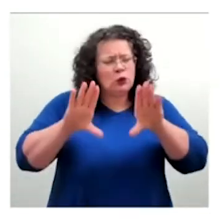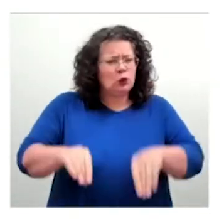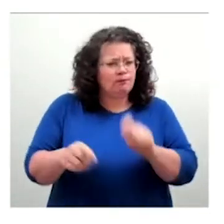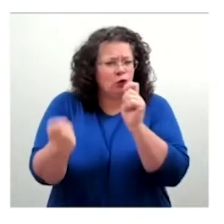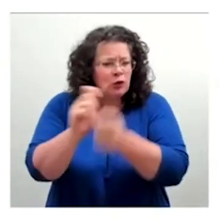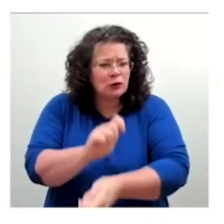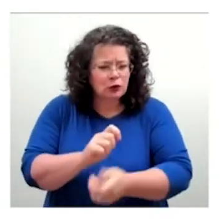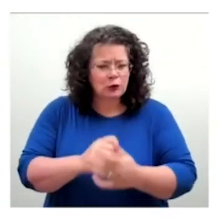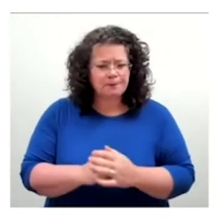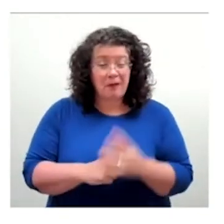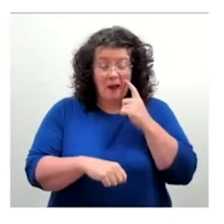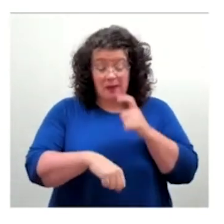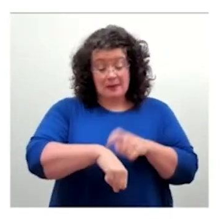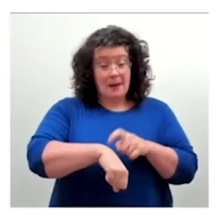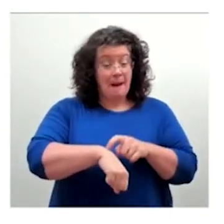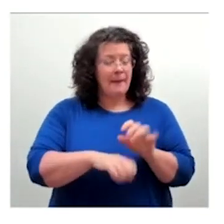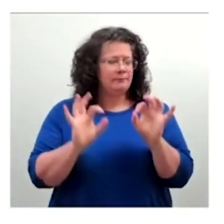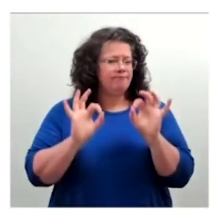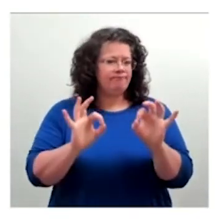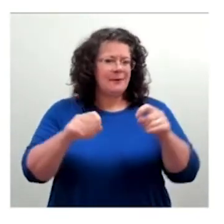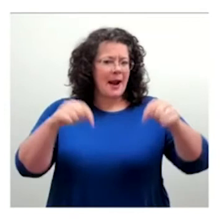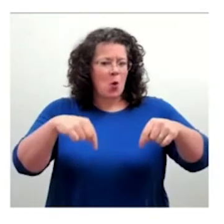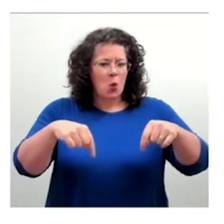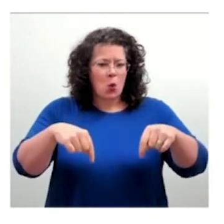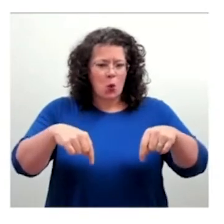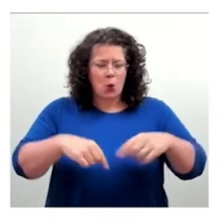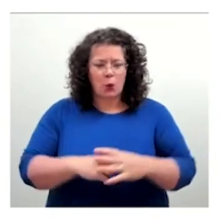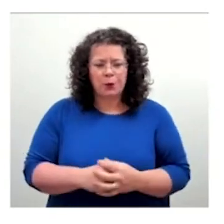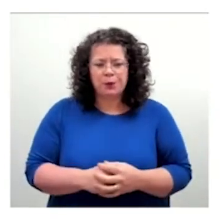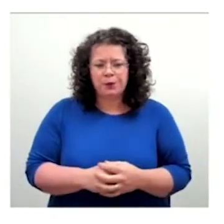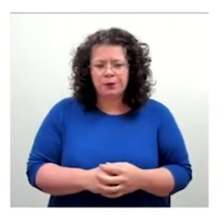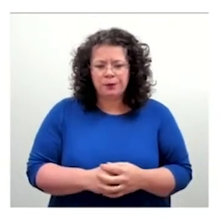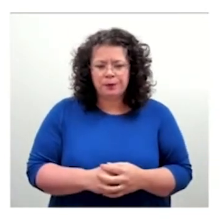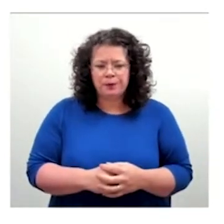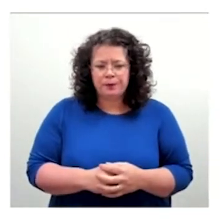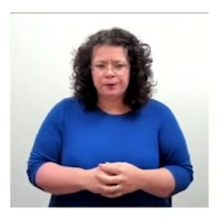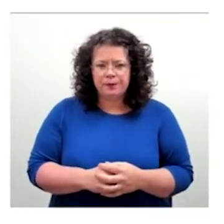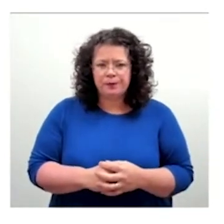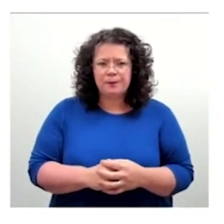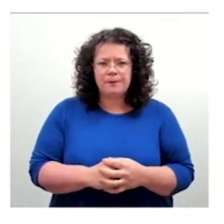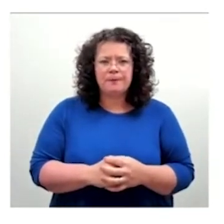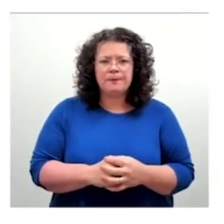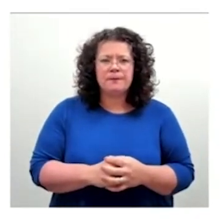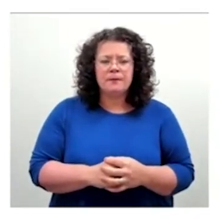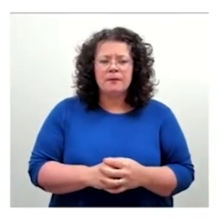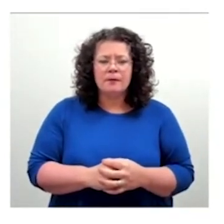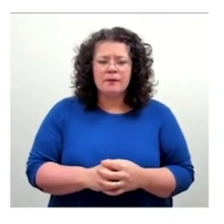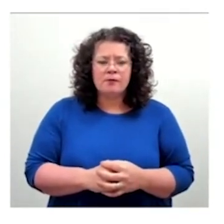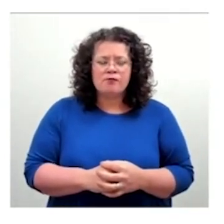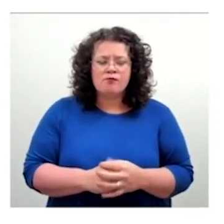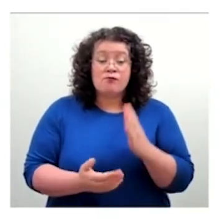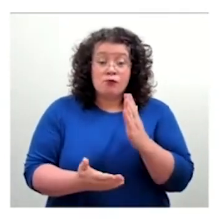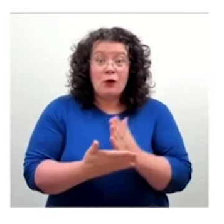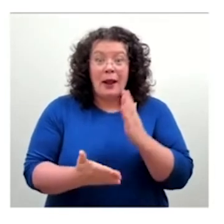And I get really, really enthused to see what we collaboratively, working together, cross-company, private,